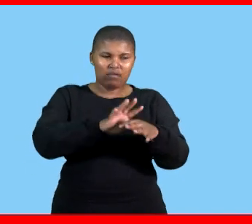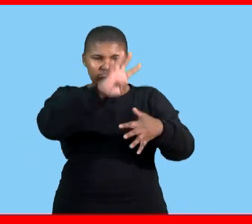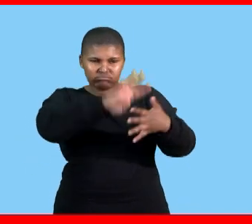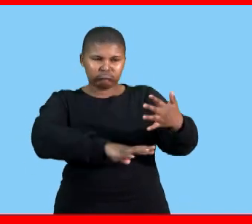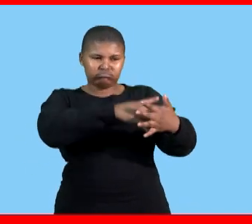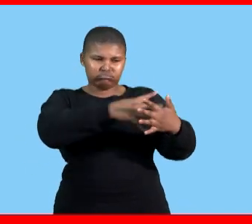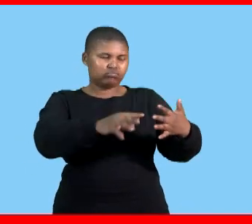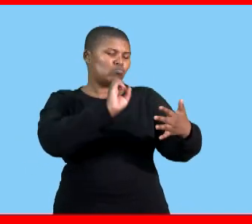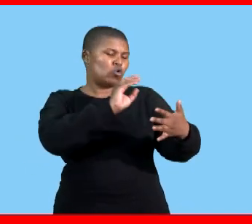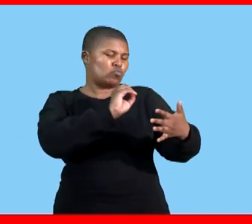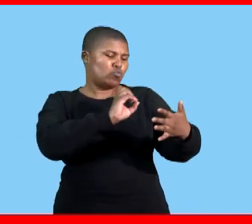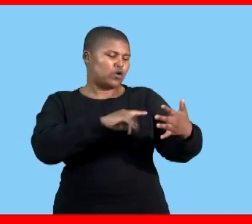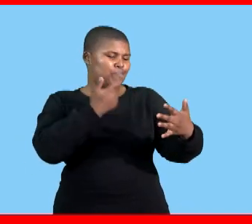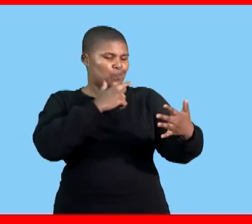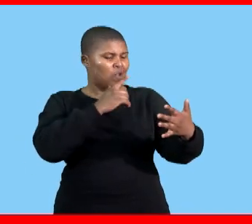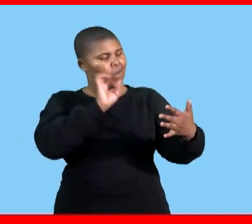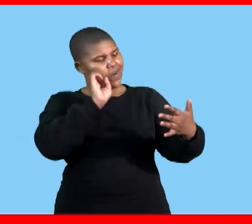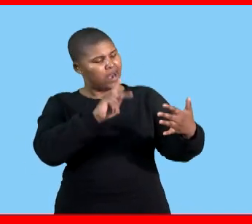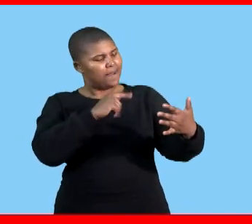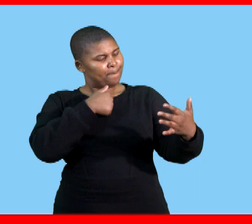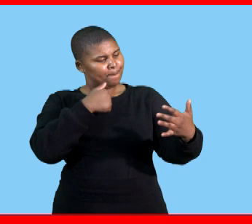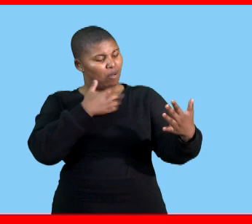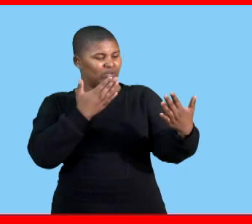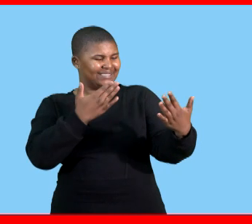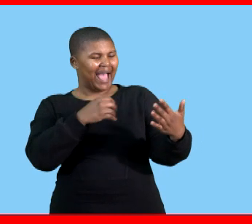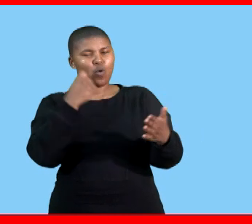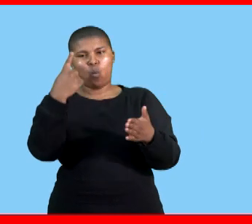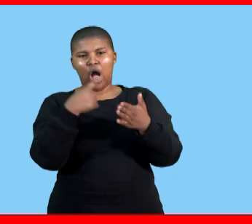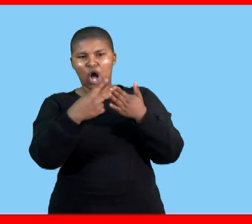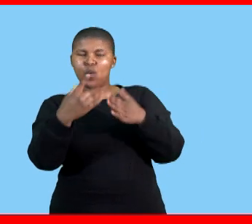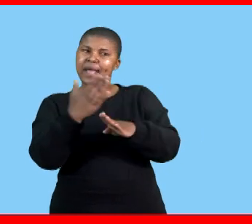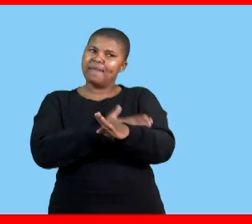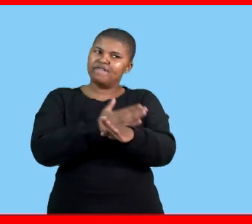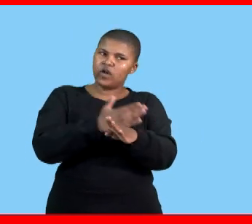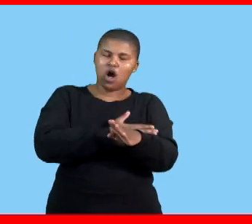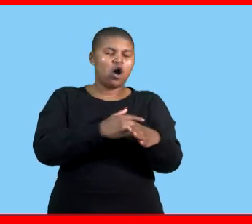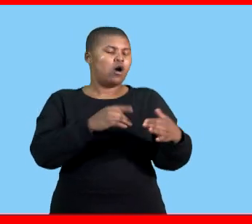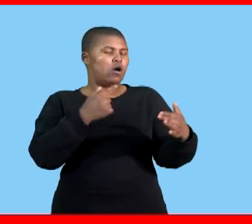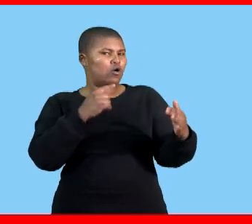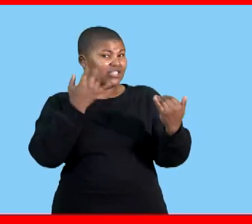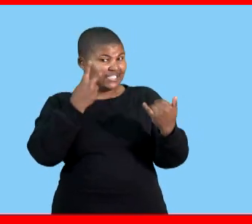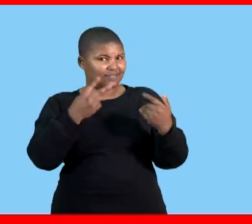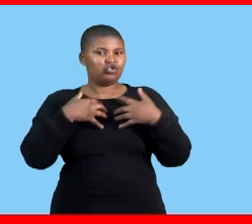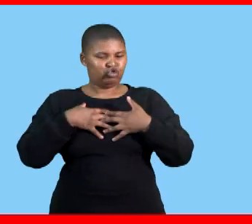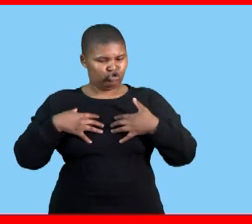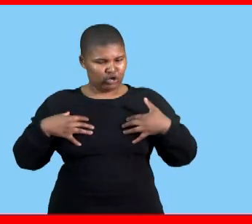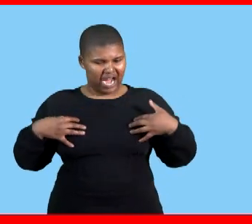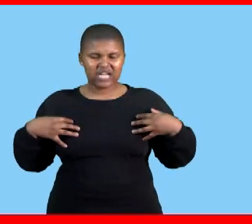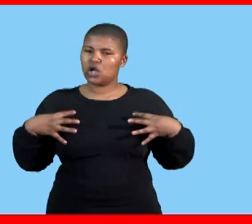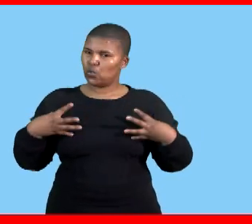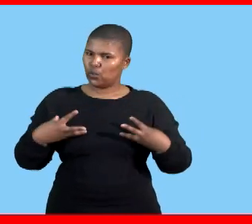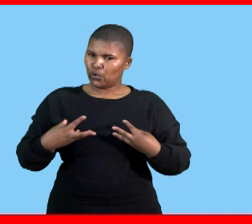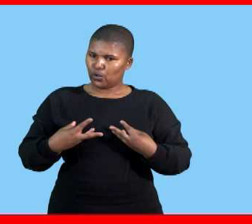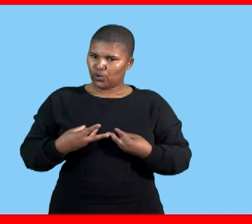you will say, I will study maybe a week before, and you will realize that your stress levels are going to be